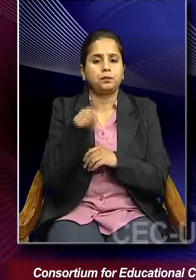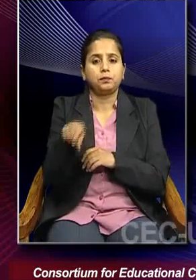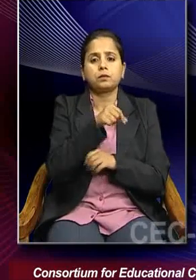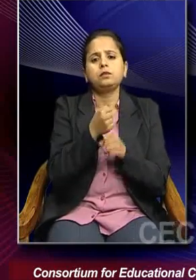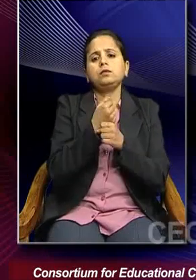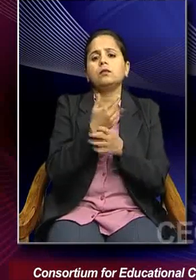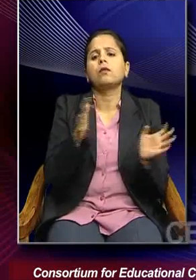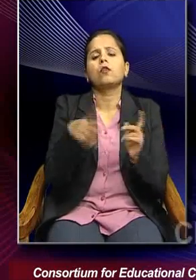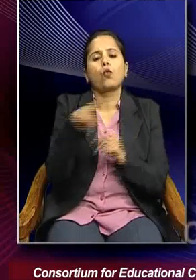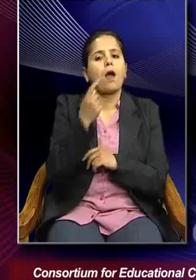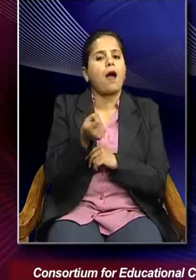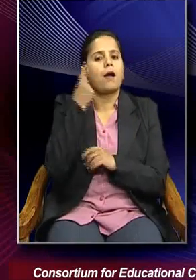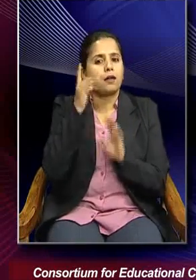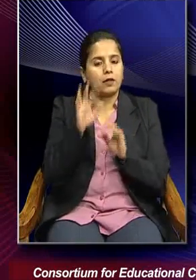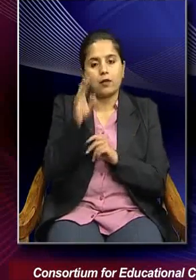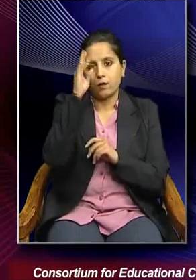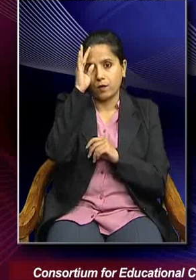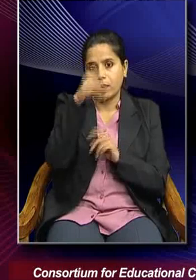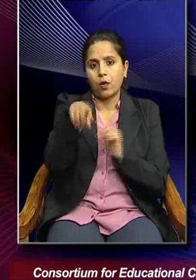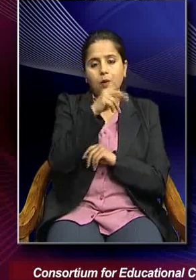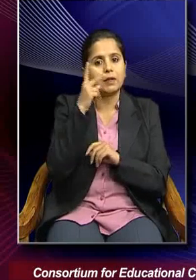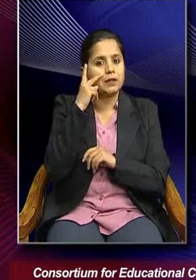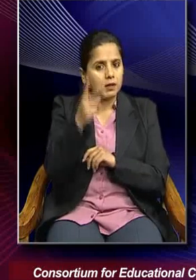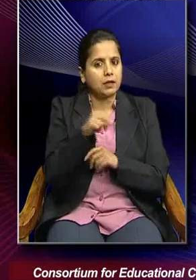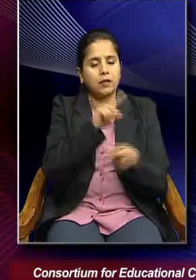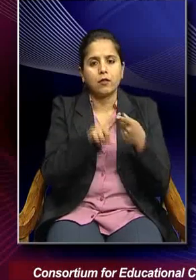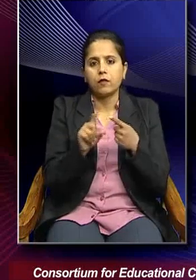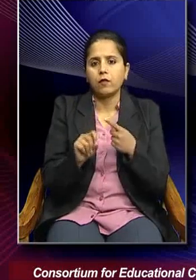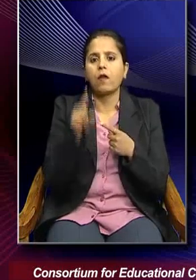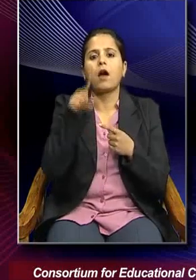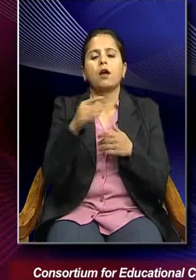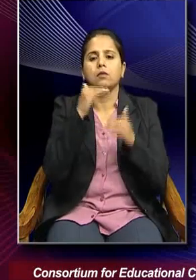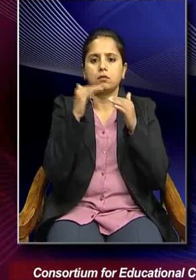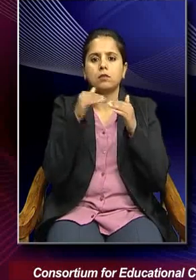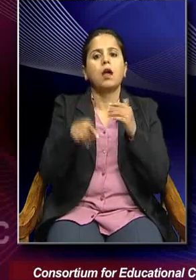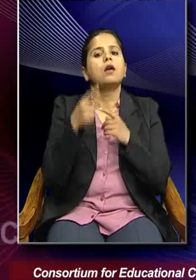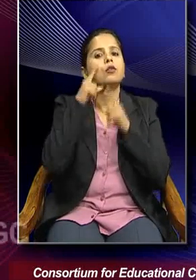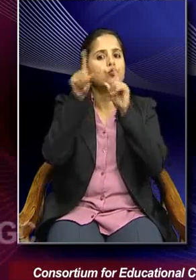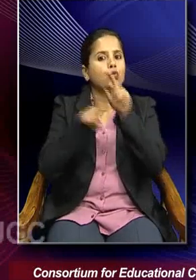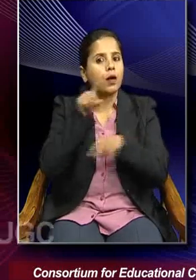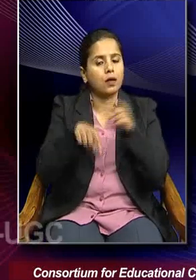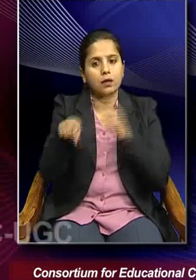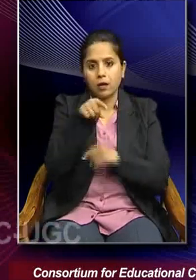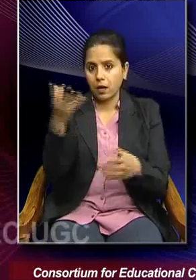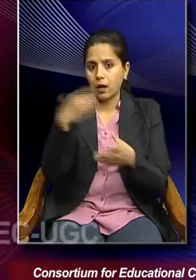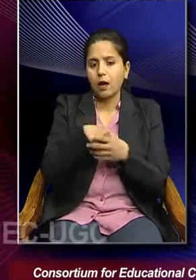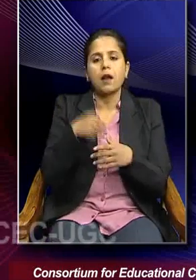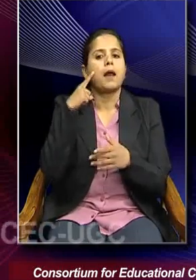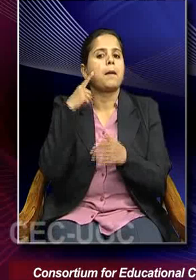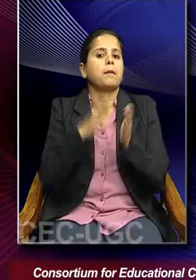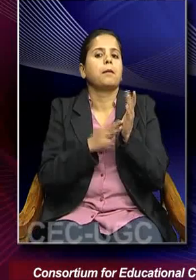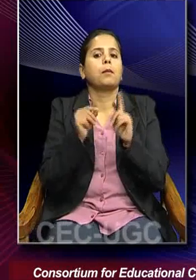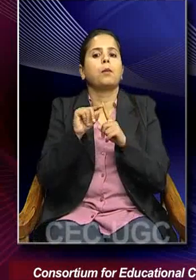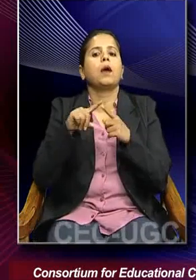general understanding, philosophy is considered to be the first order inquiry, since it involves empirical